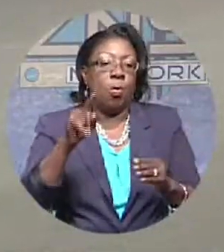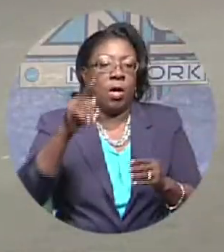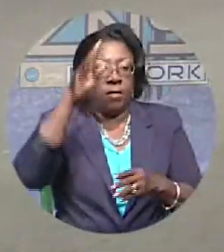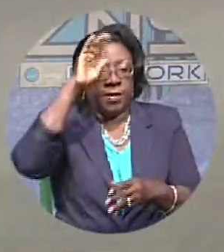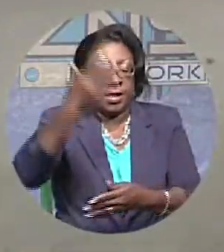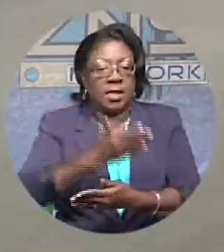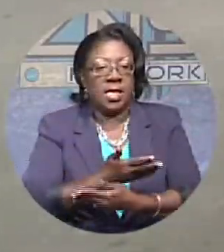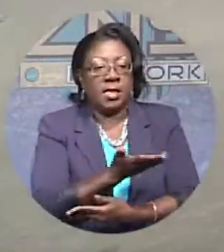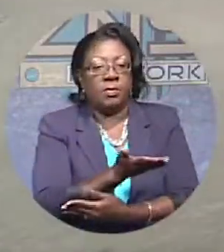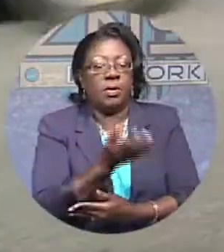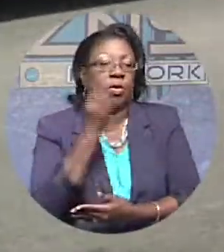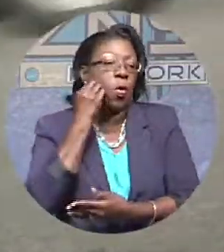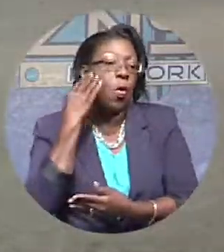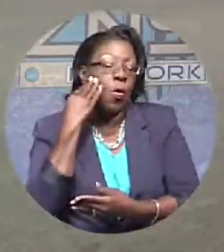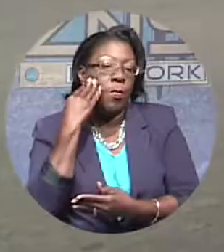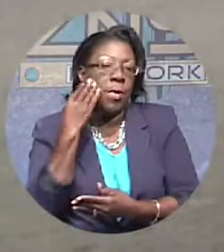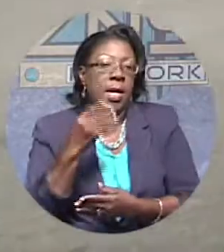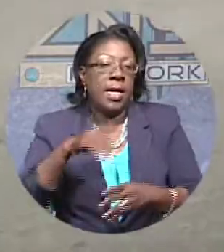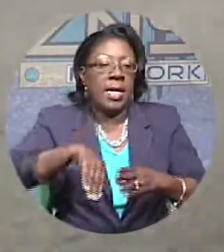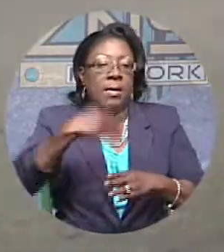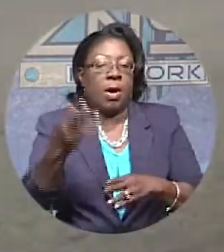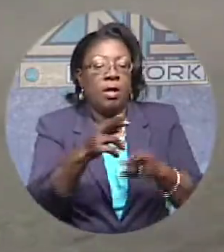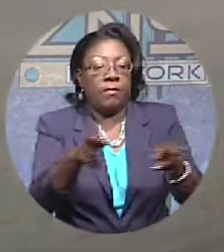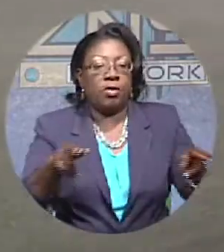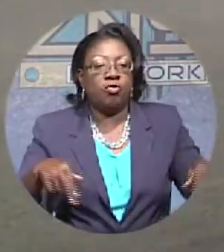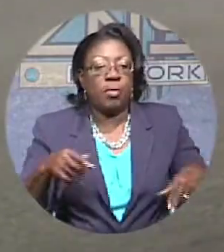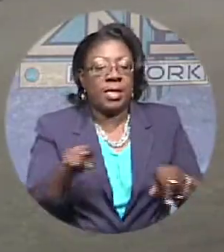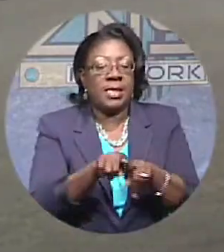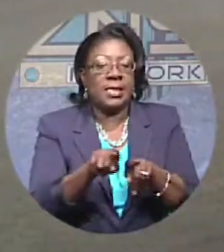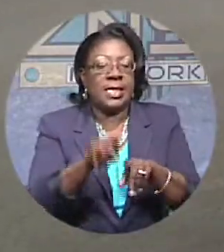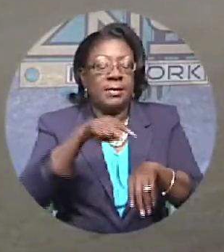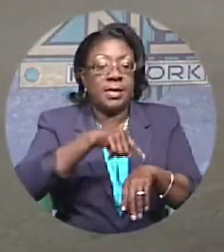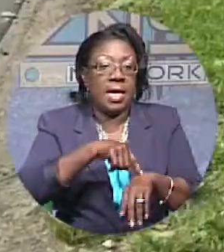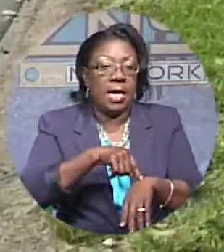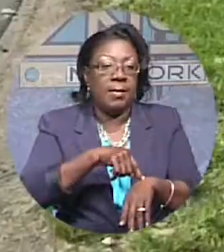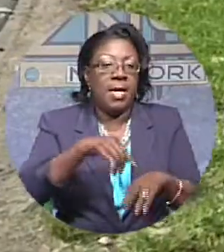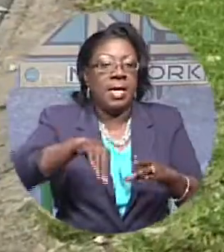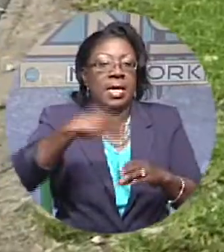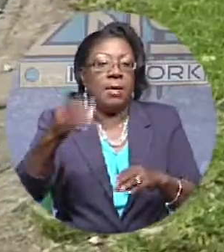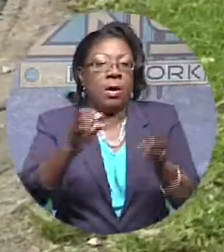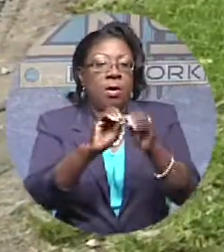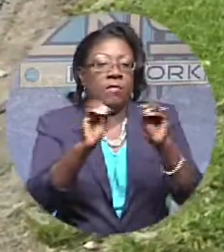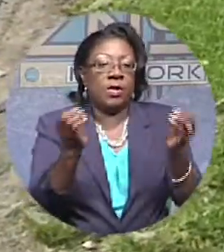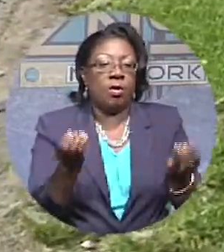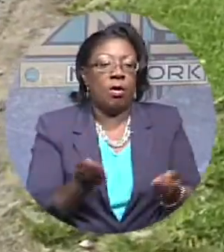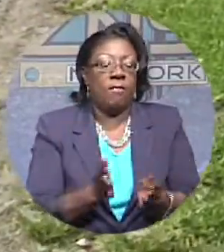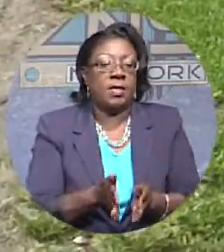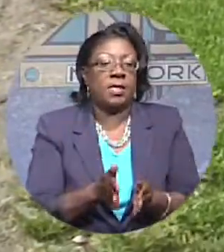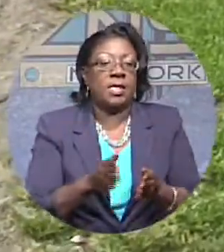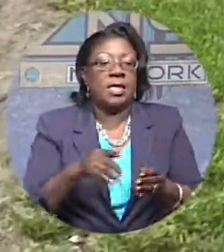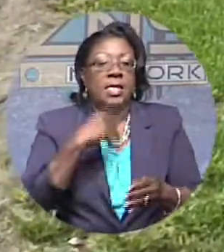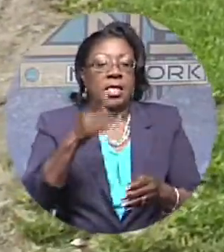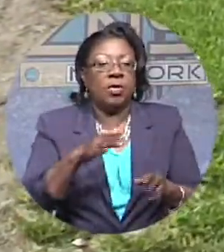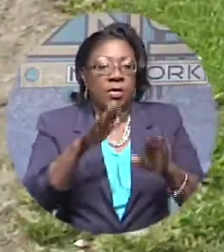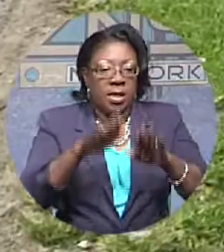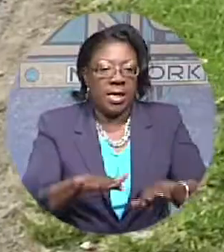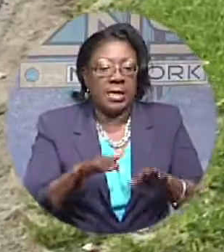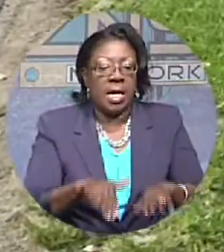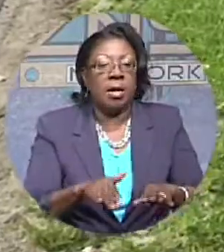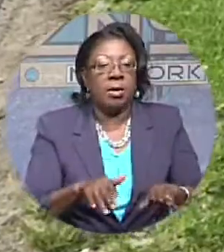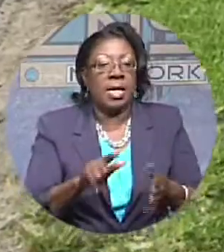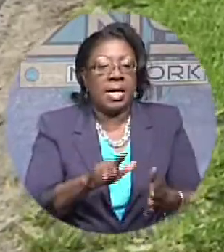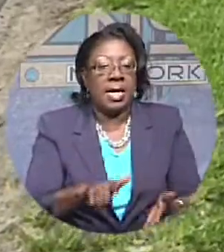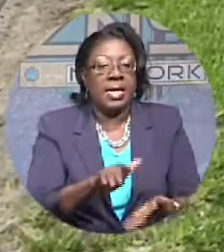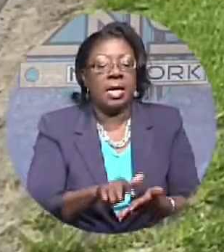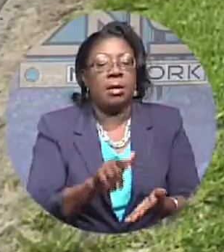Christopher. He is coming out of this room at the same time as coming out of my little office. And I told Christopher, get down, stay down, and so, because